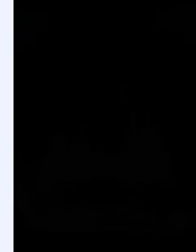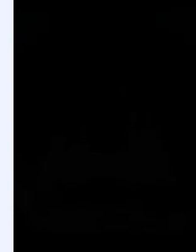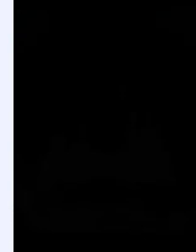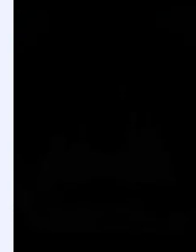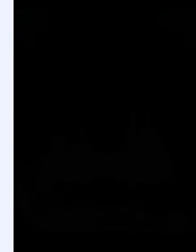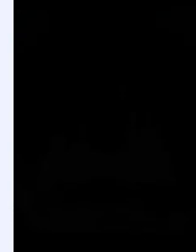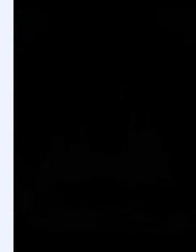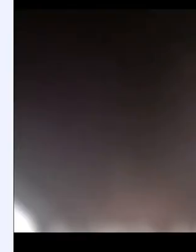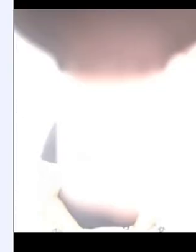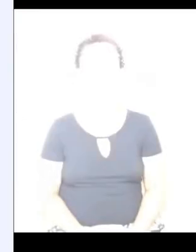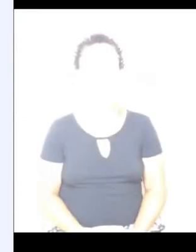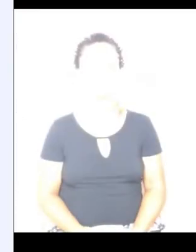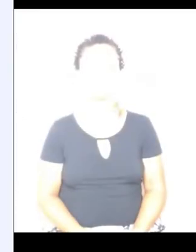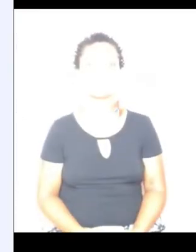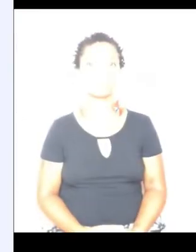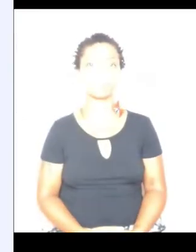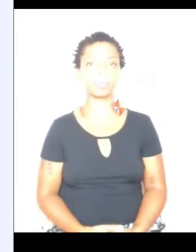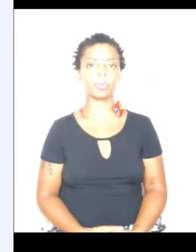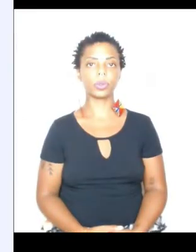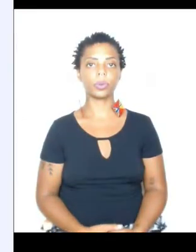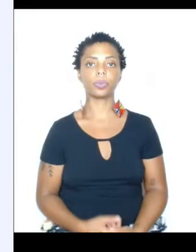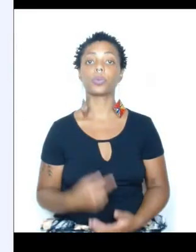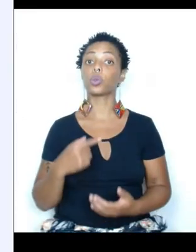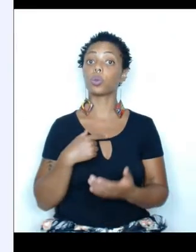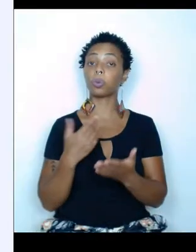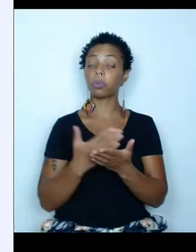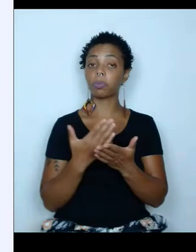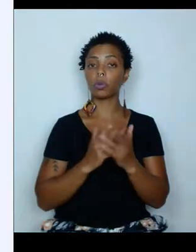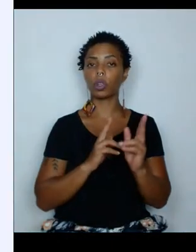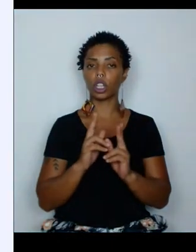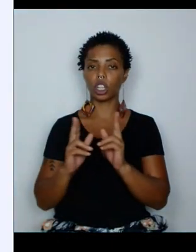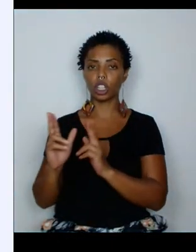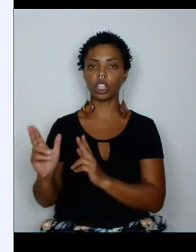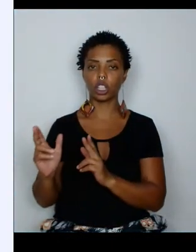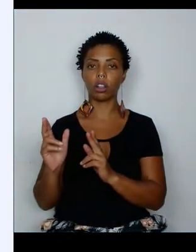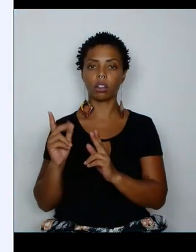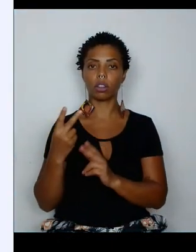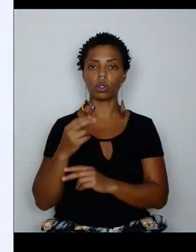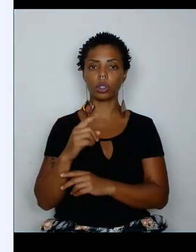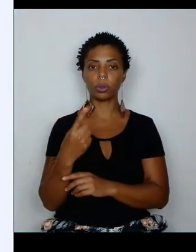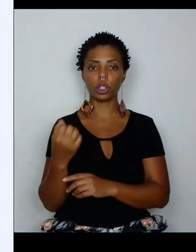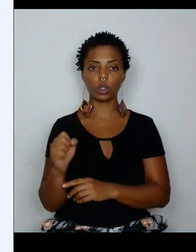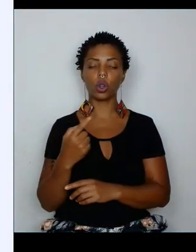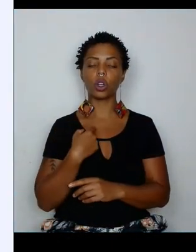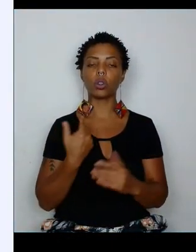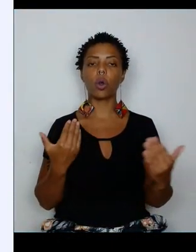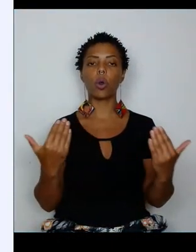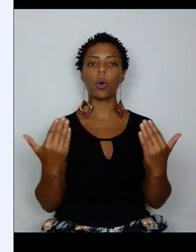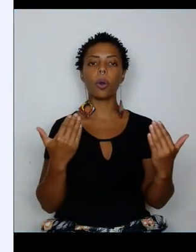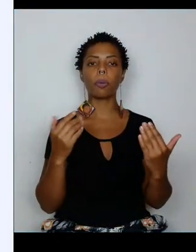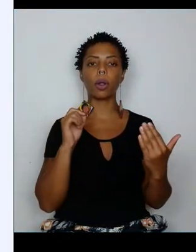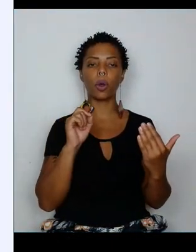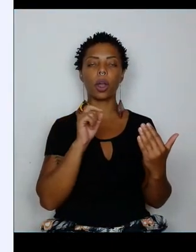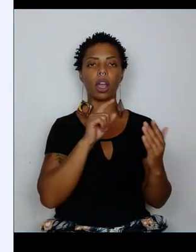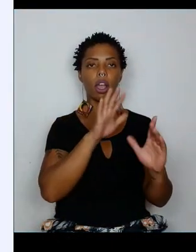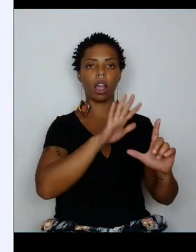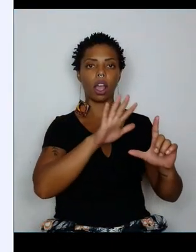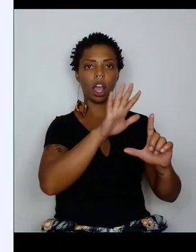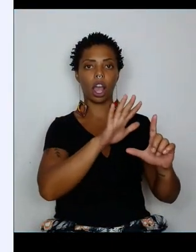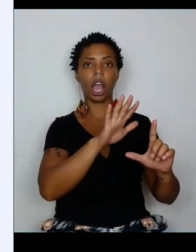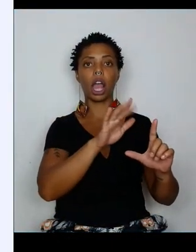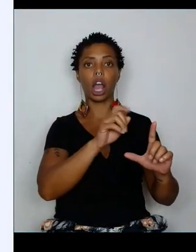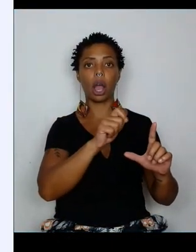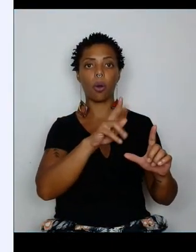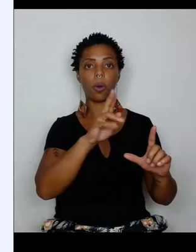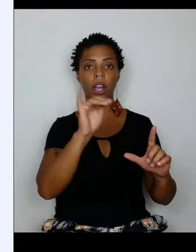the relationship of gauguin's thinking to that of the distinguished woman whose portrait you see here her name was flora tristan